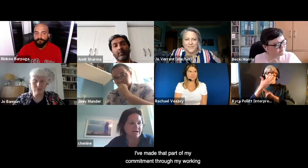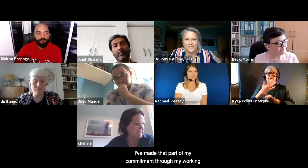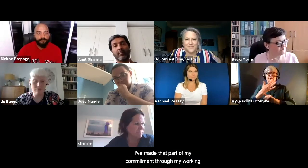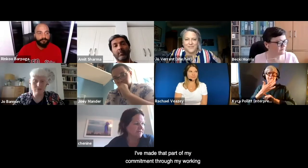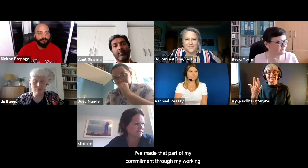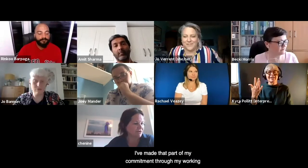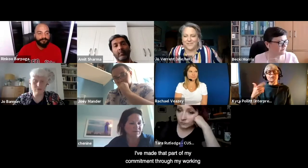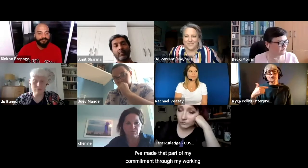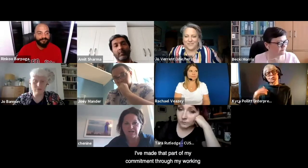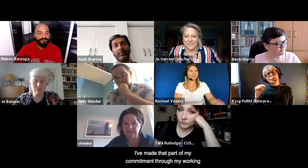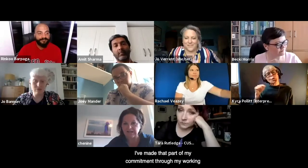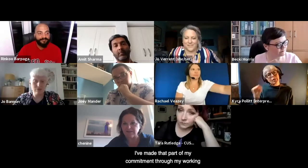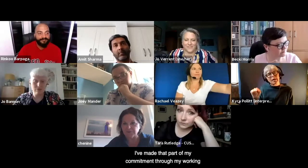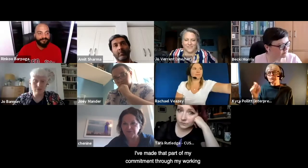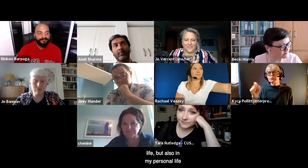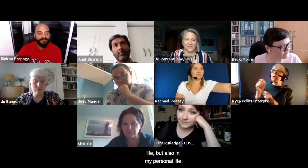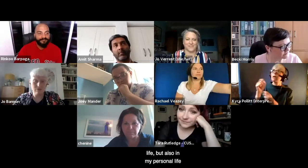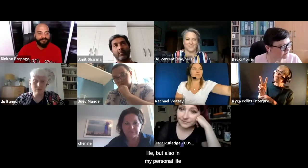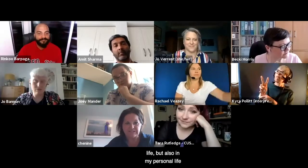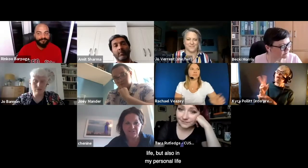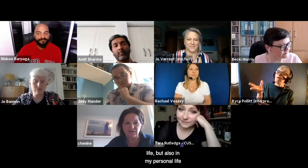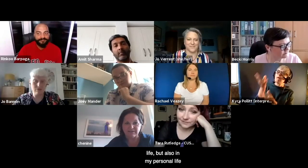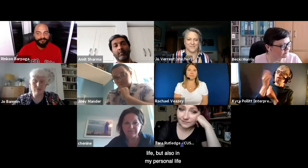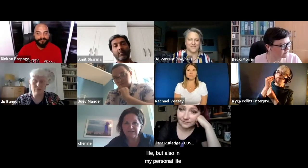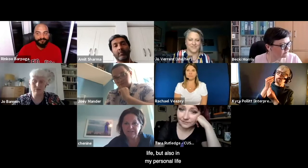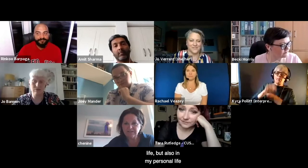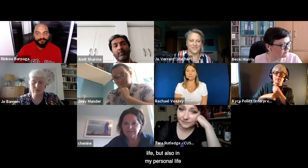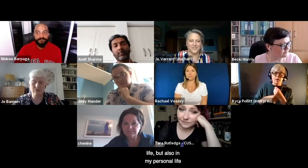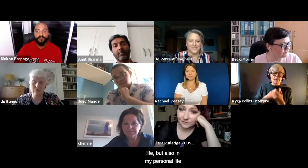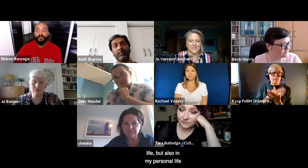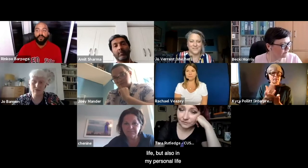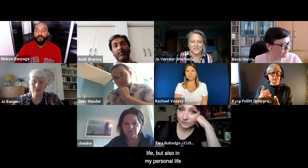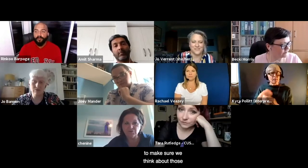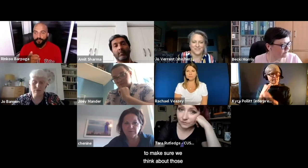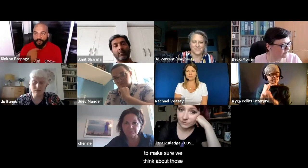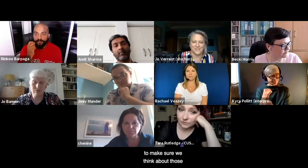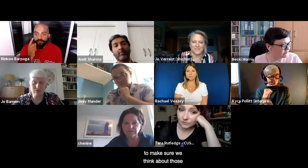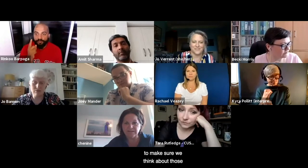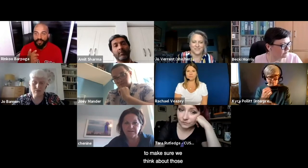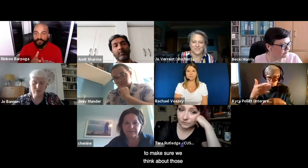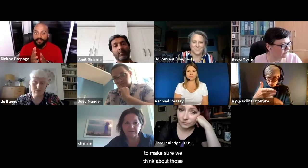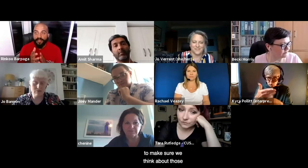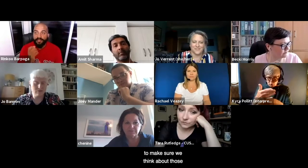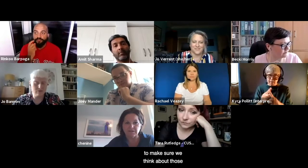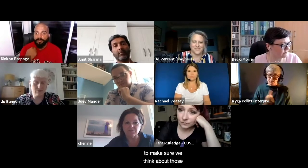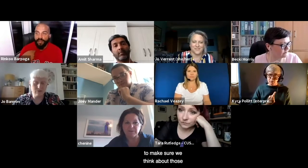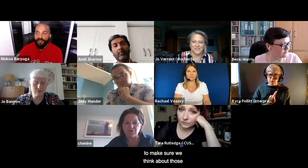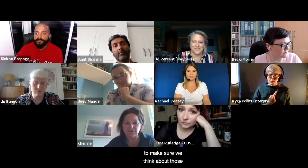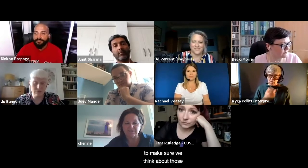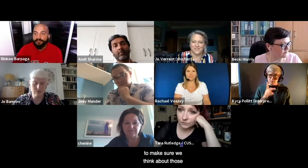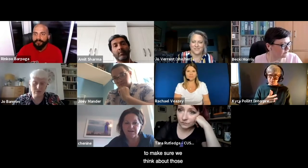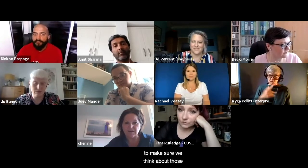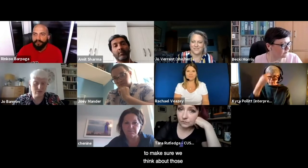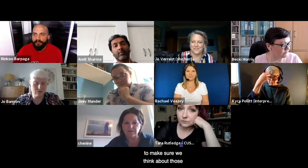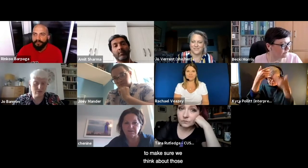my commitment through my working life, but also in my personal life, to make sure we think about those